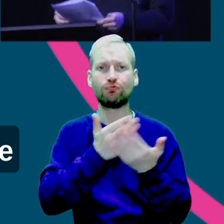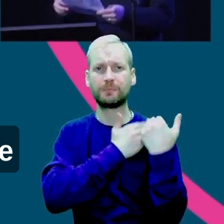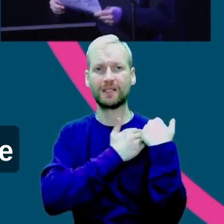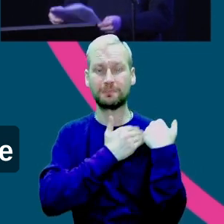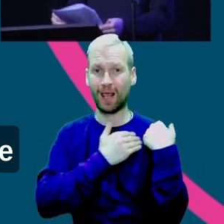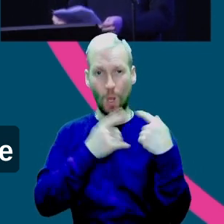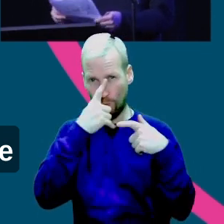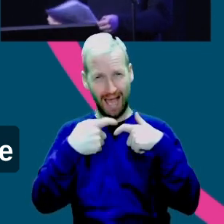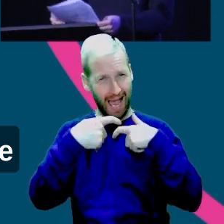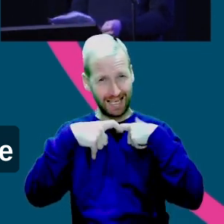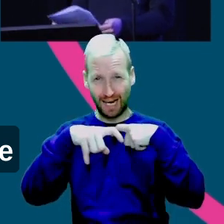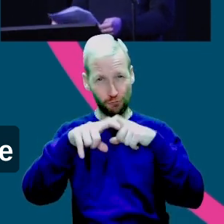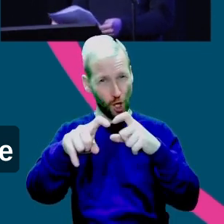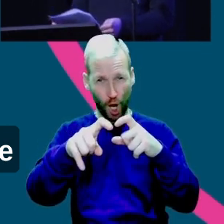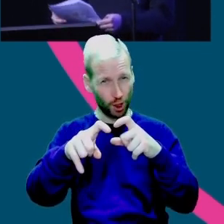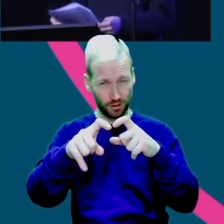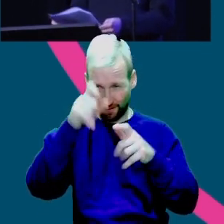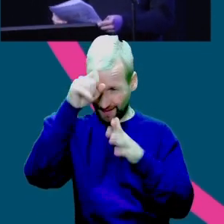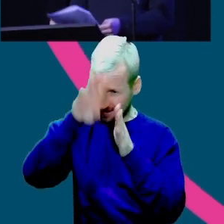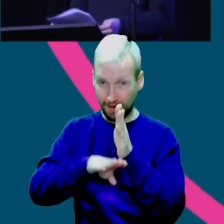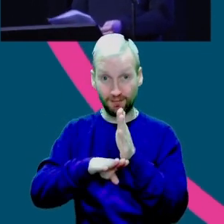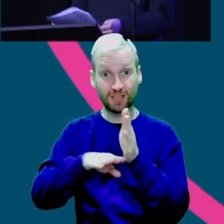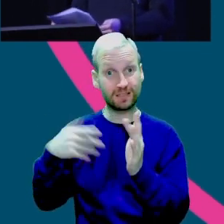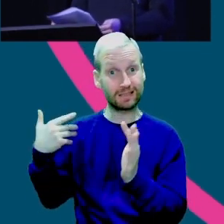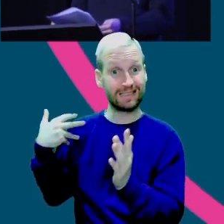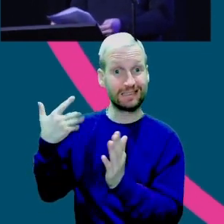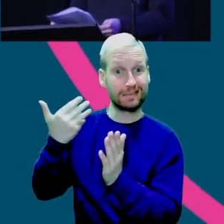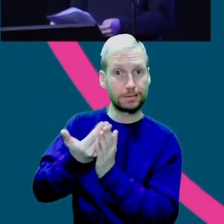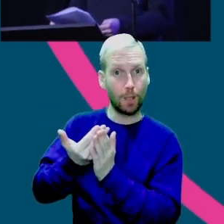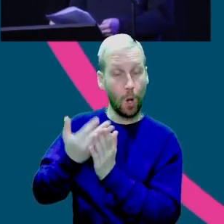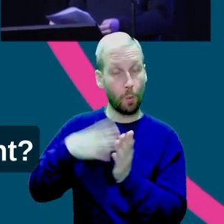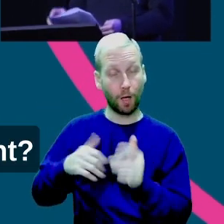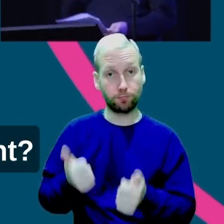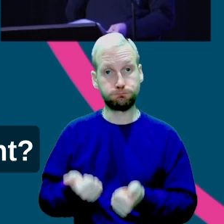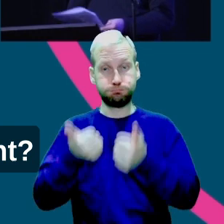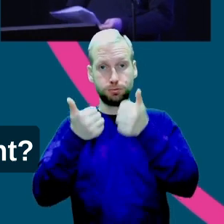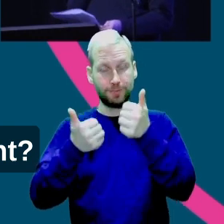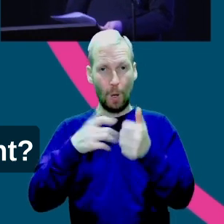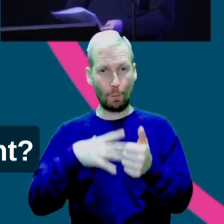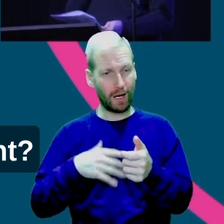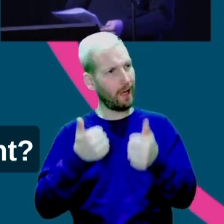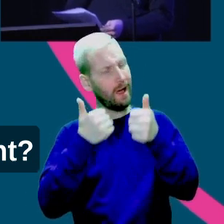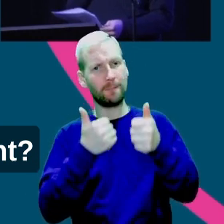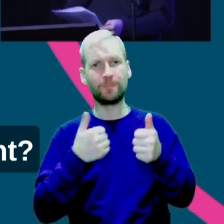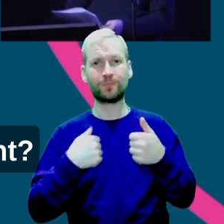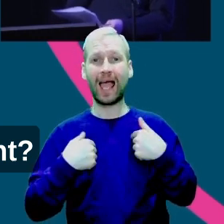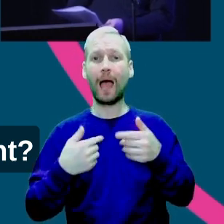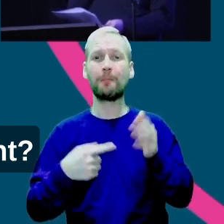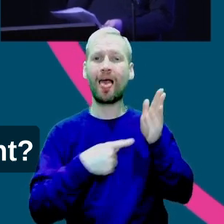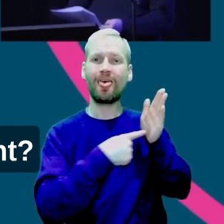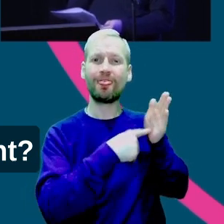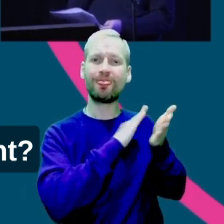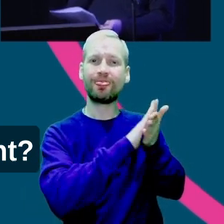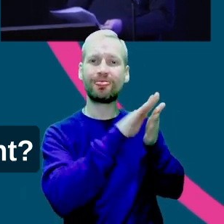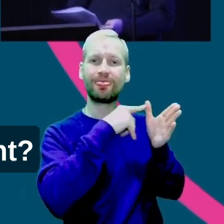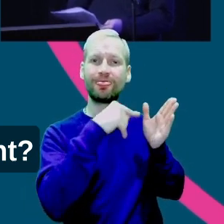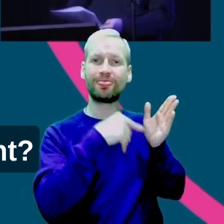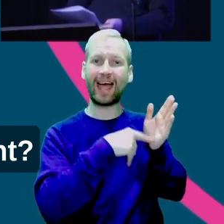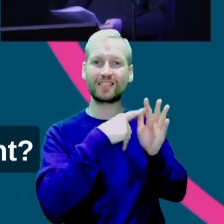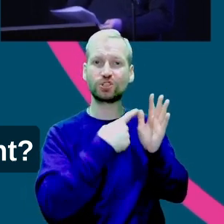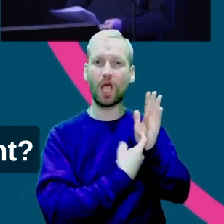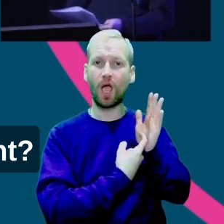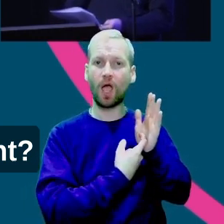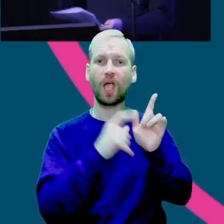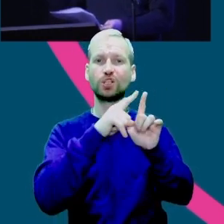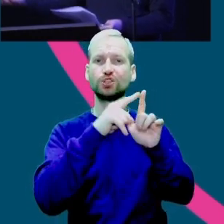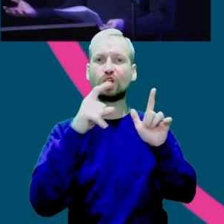maintain the level of experience that we would all want to. I'm a Thatcher baby for my sins, I'm sorry, all